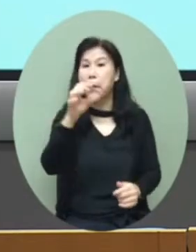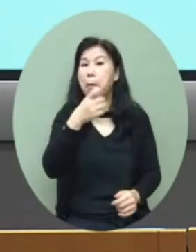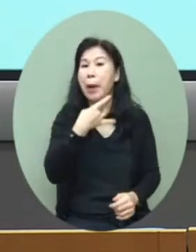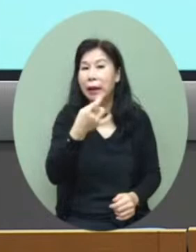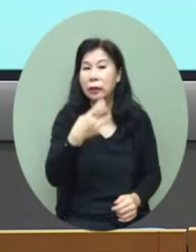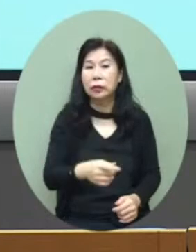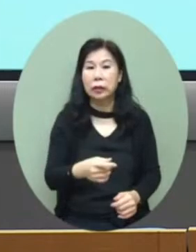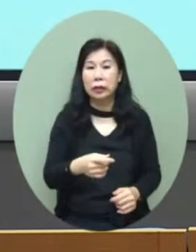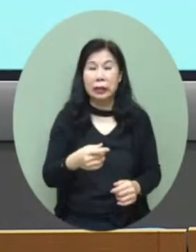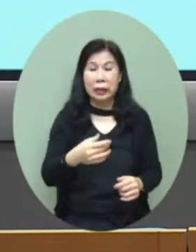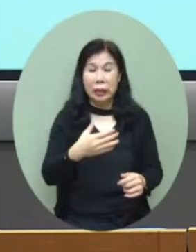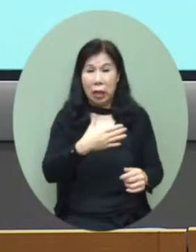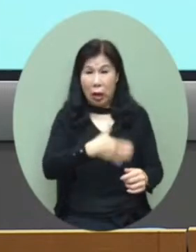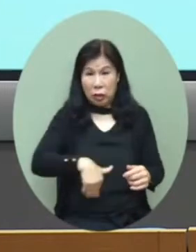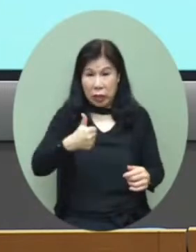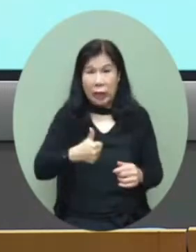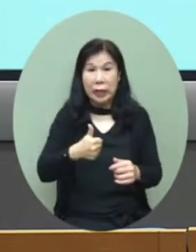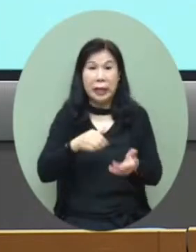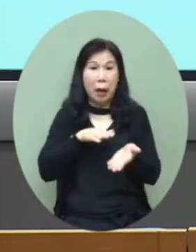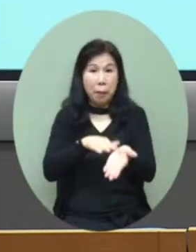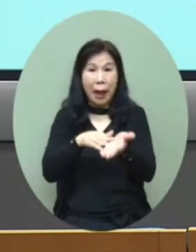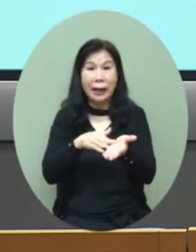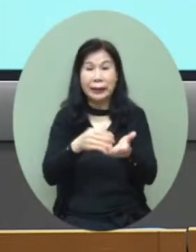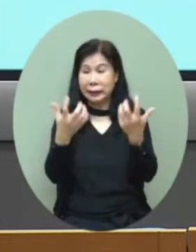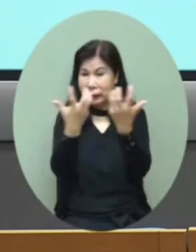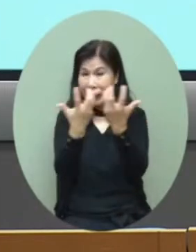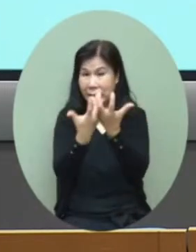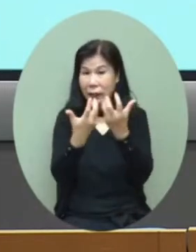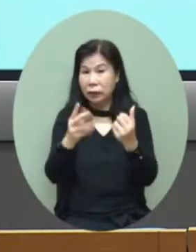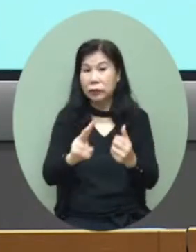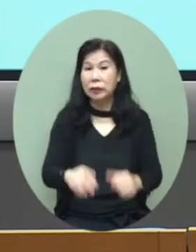is available, that would be day 0.